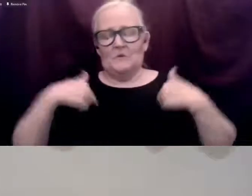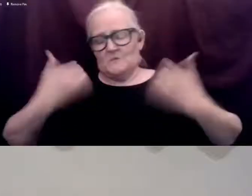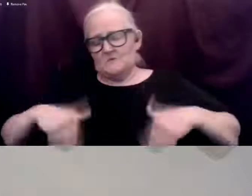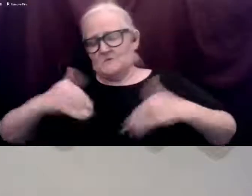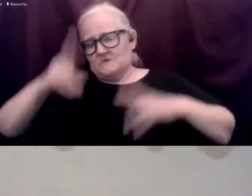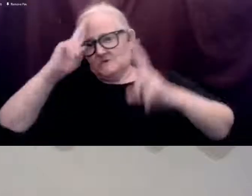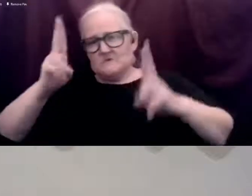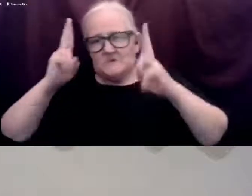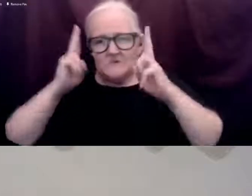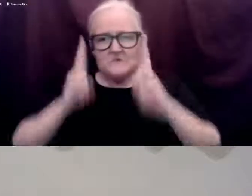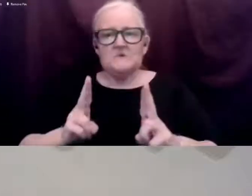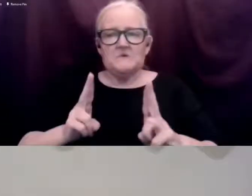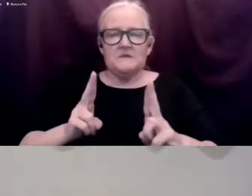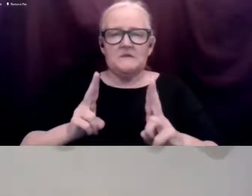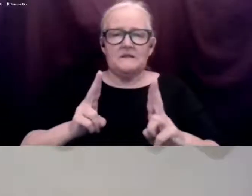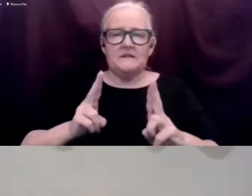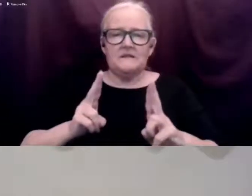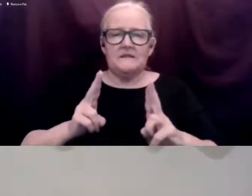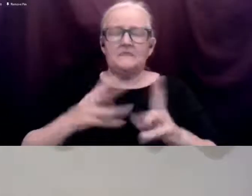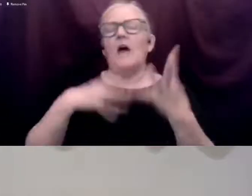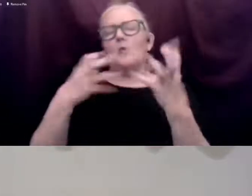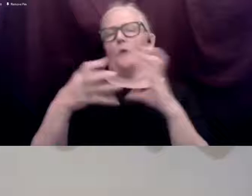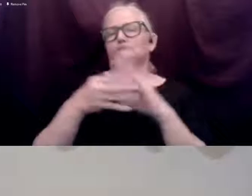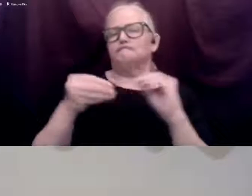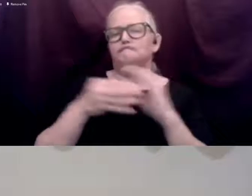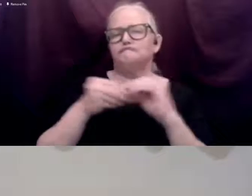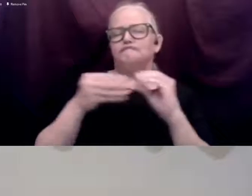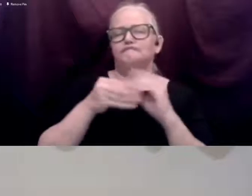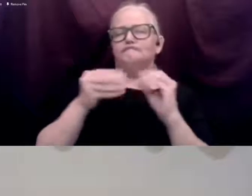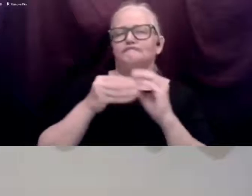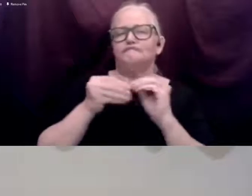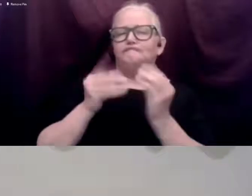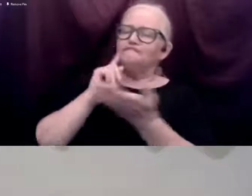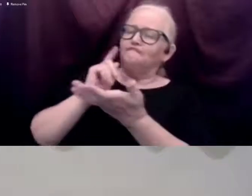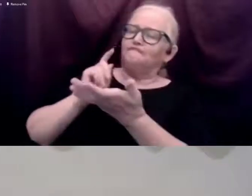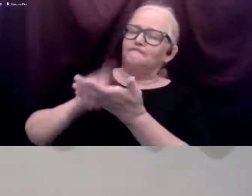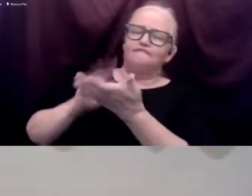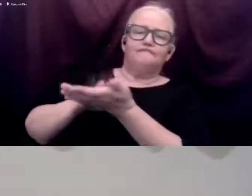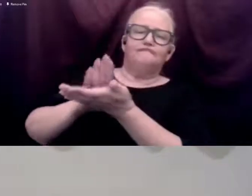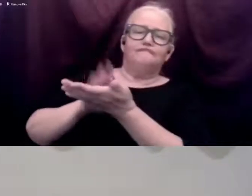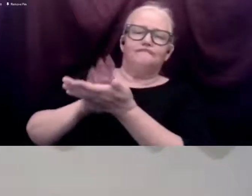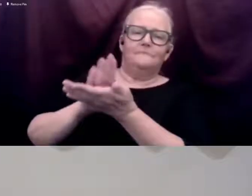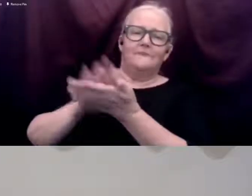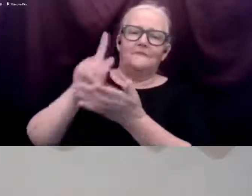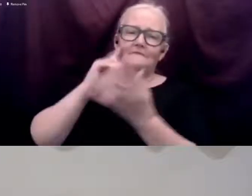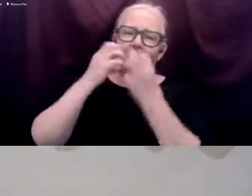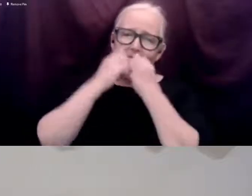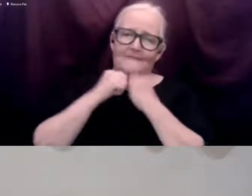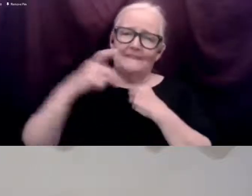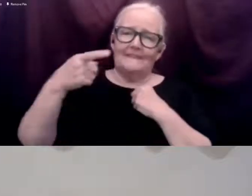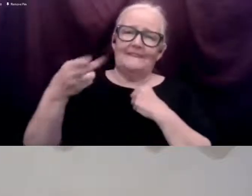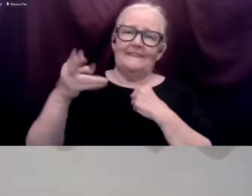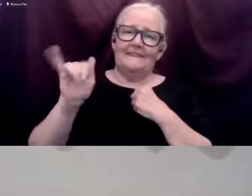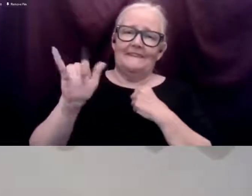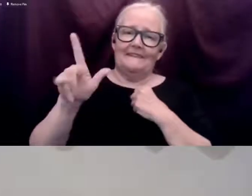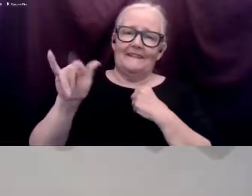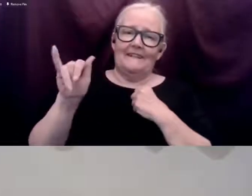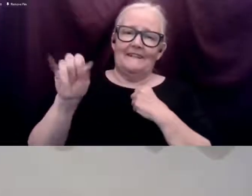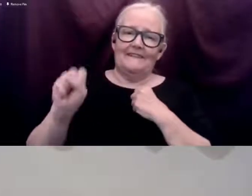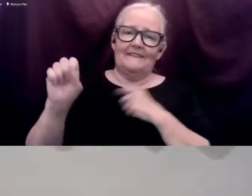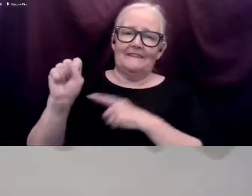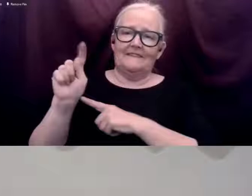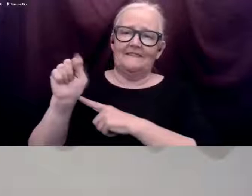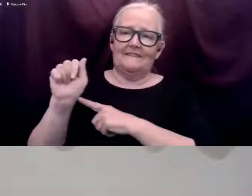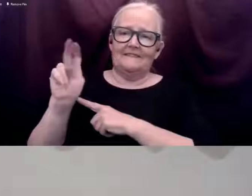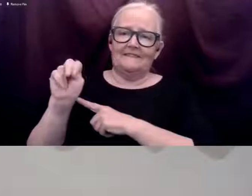a few words of celebration for our dear Phyllis Stanley, who this month begins her 30th year as